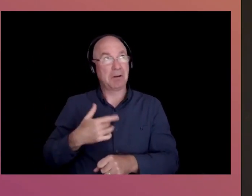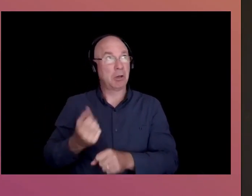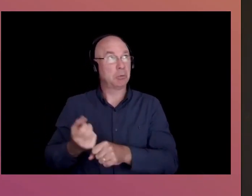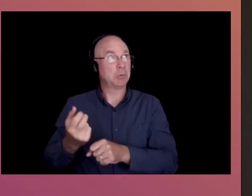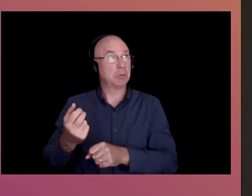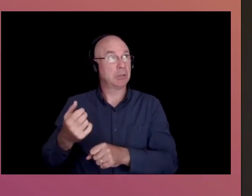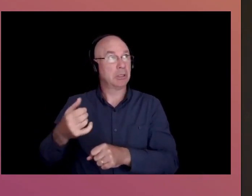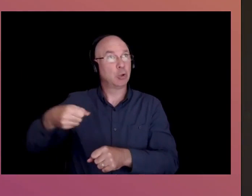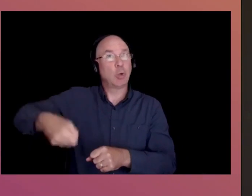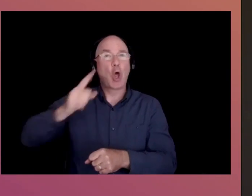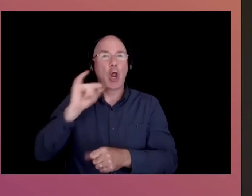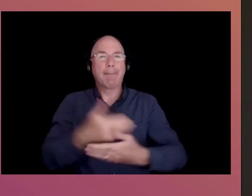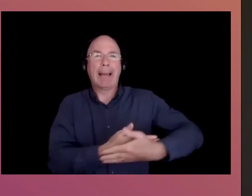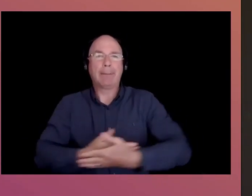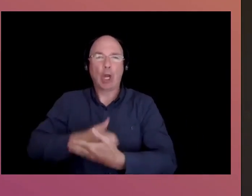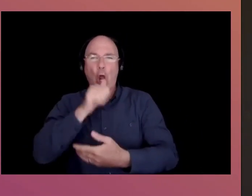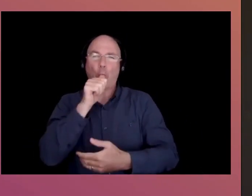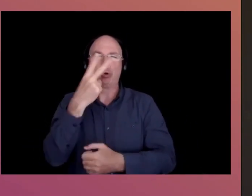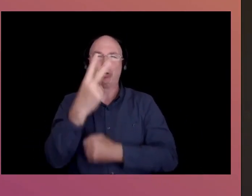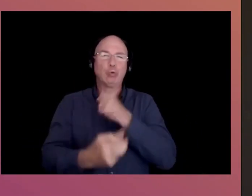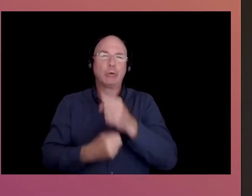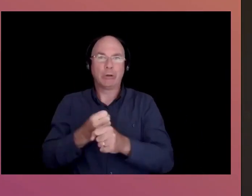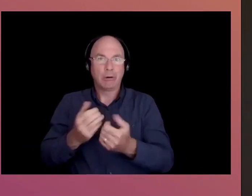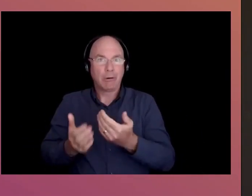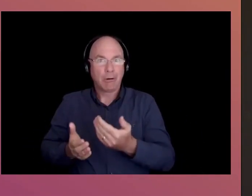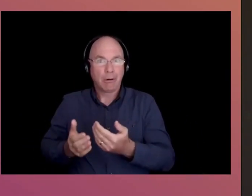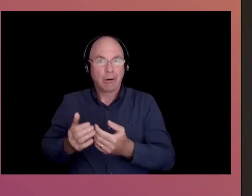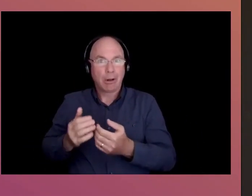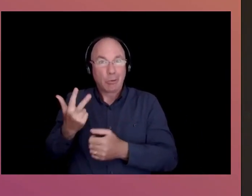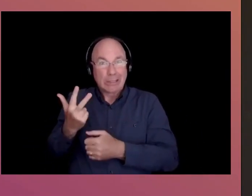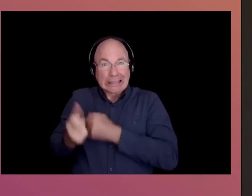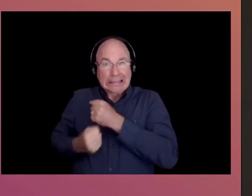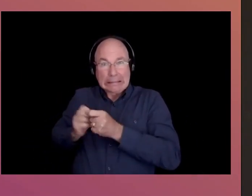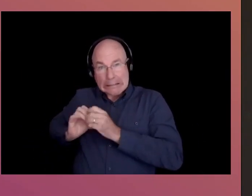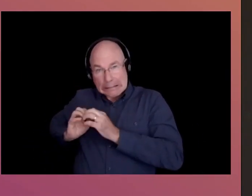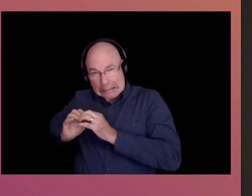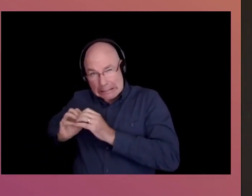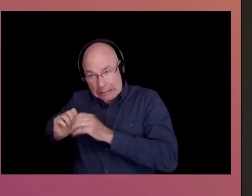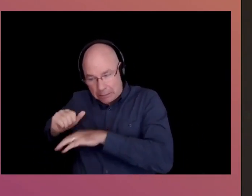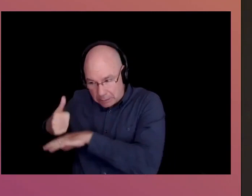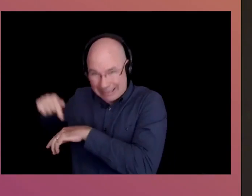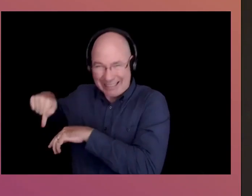baby. It took almost 3 years until we come to this point.